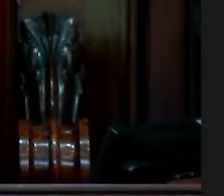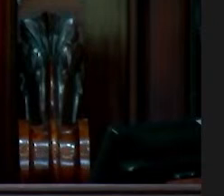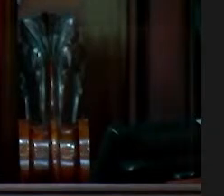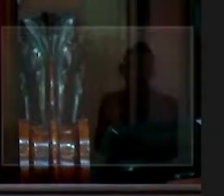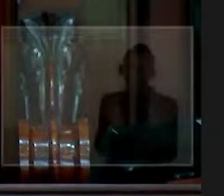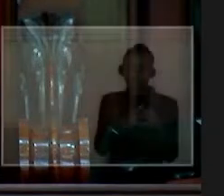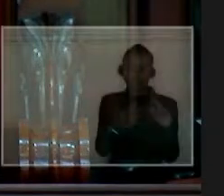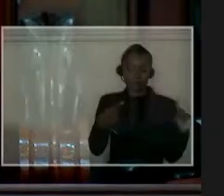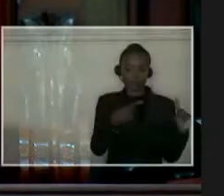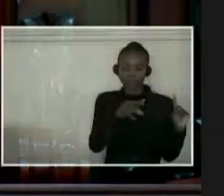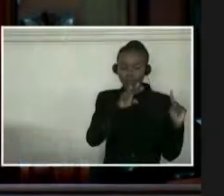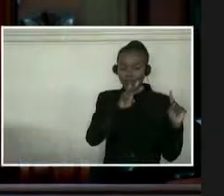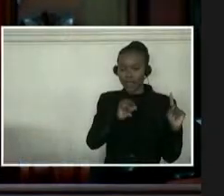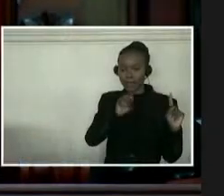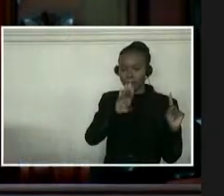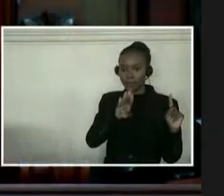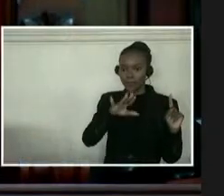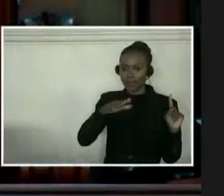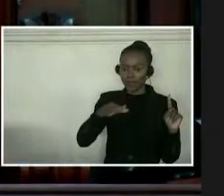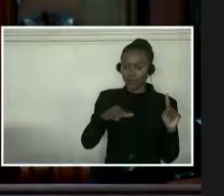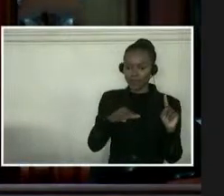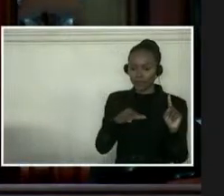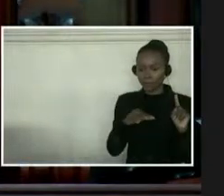uh honorable chairperson